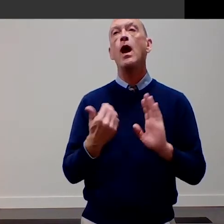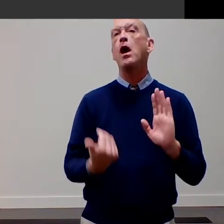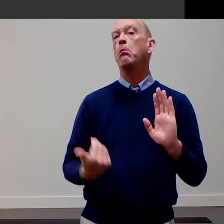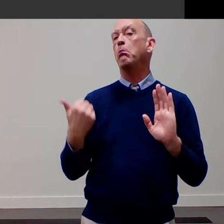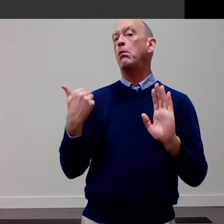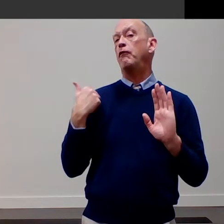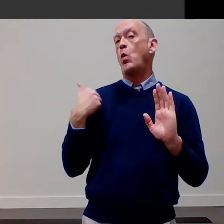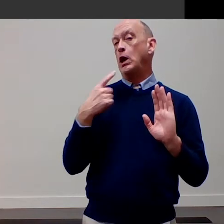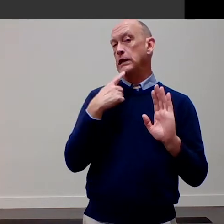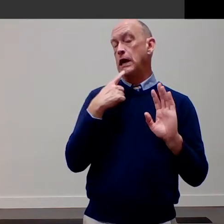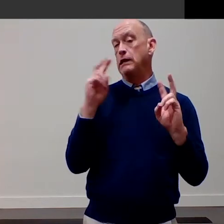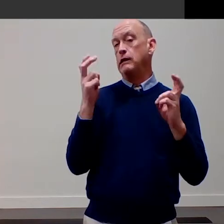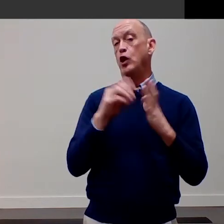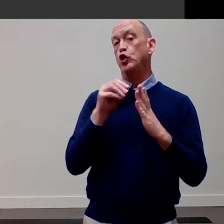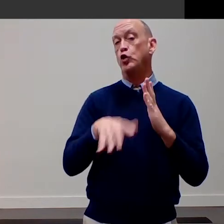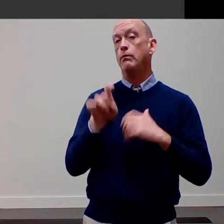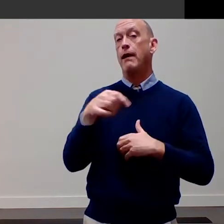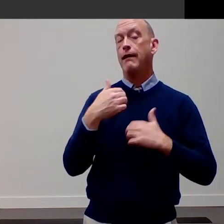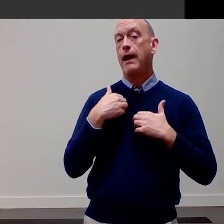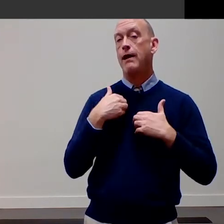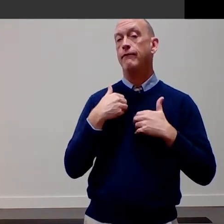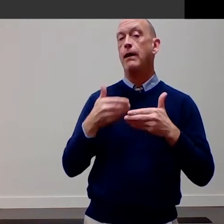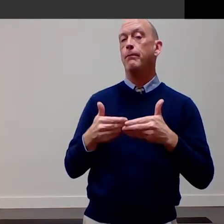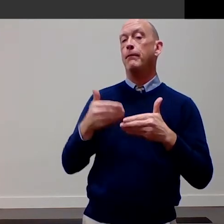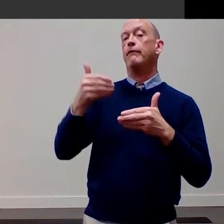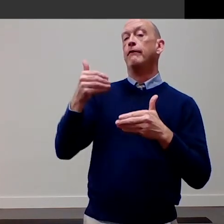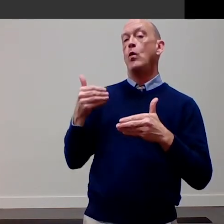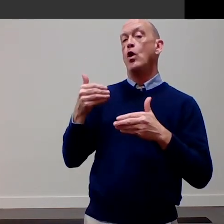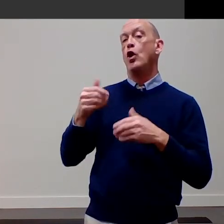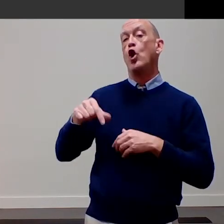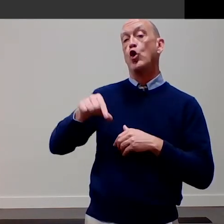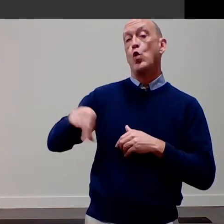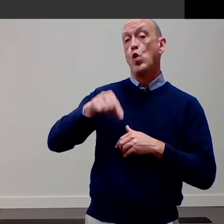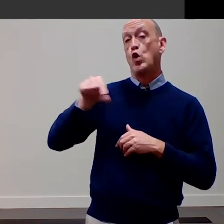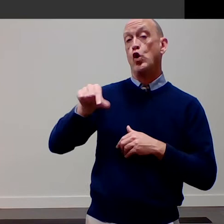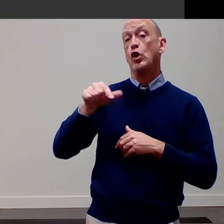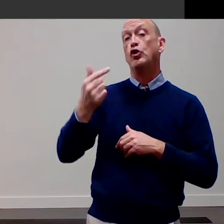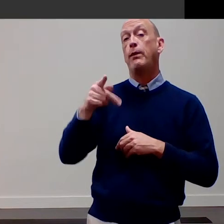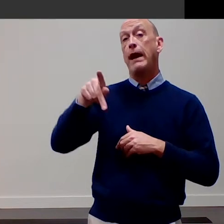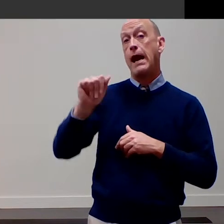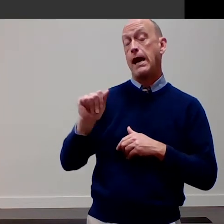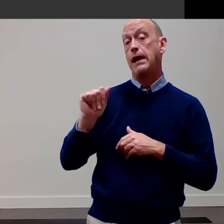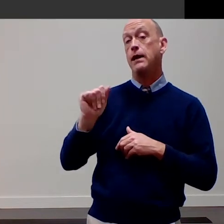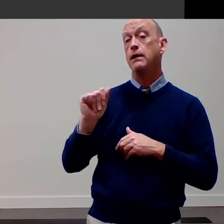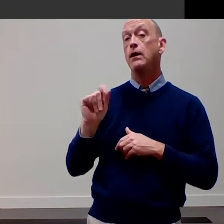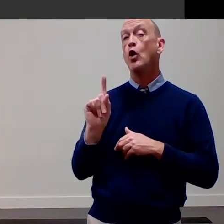previously stated, students must have a previous quarter GPA of